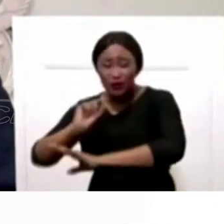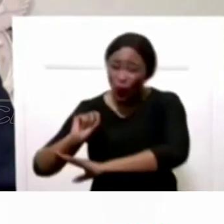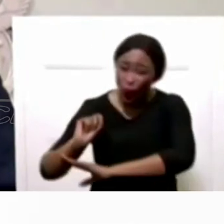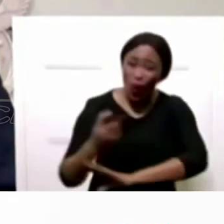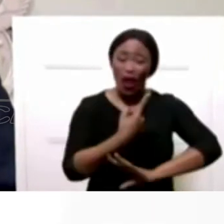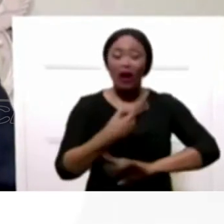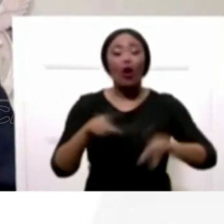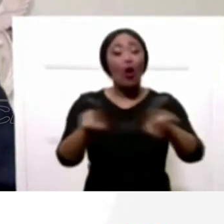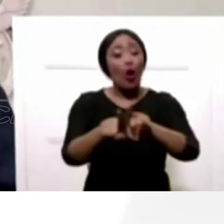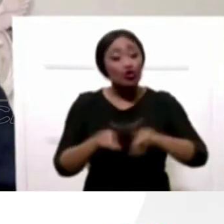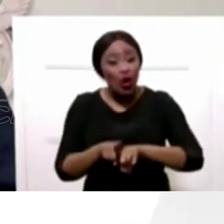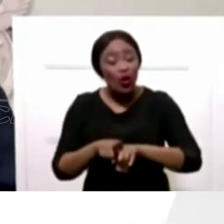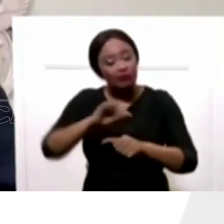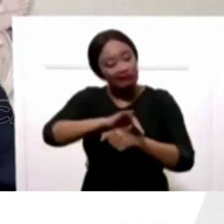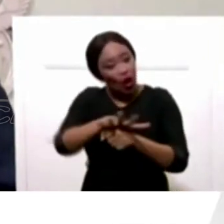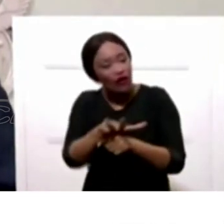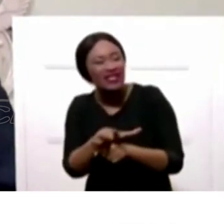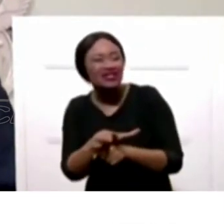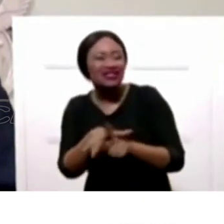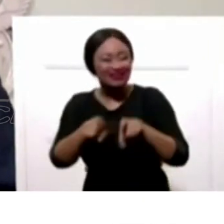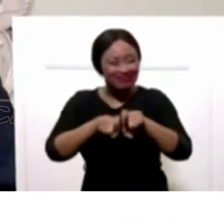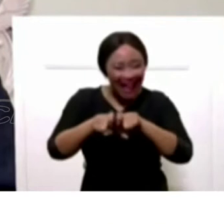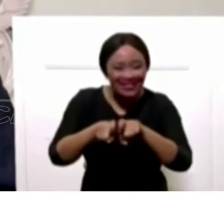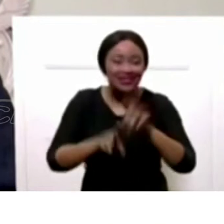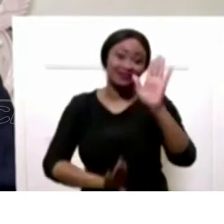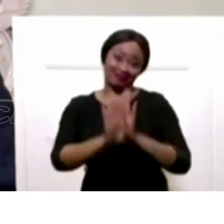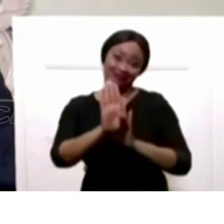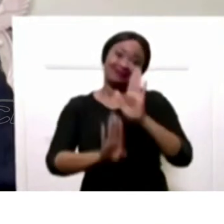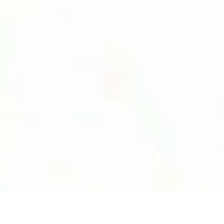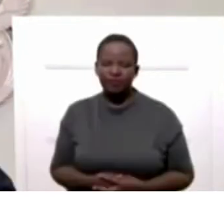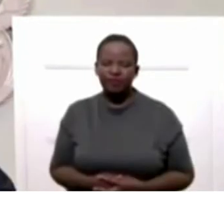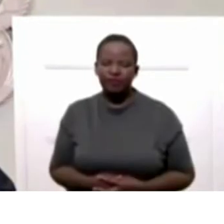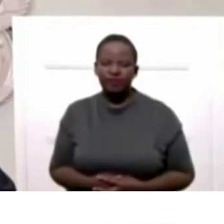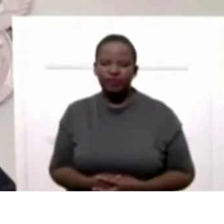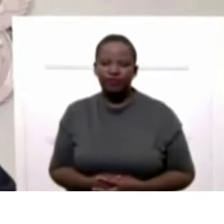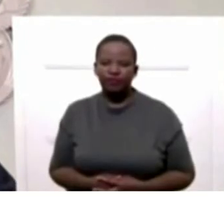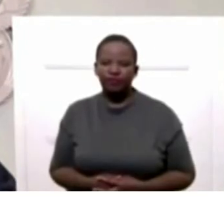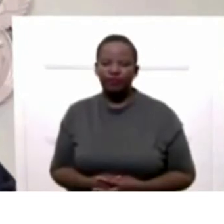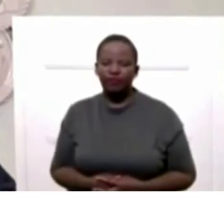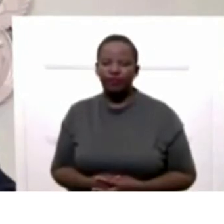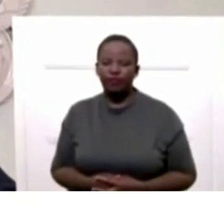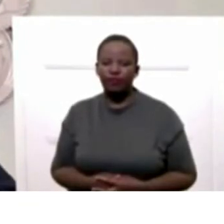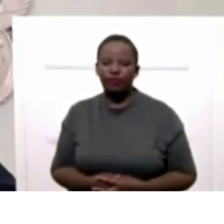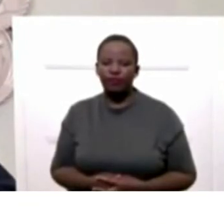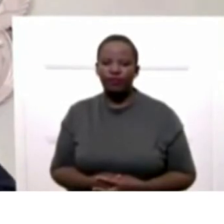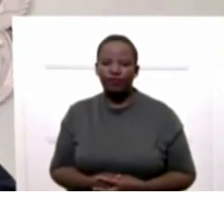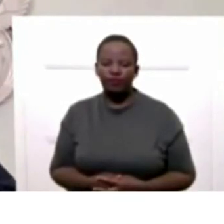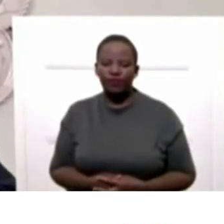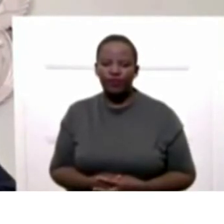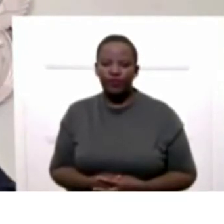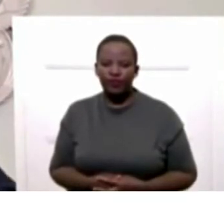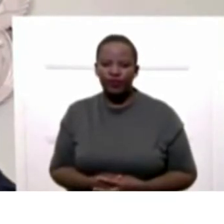like restaurants, bars and fitness centres to close by 10 p.m. local time, as the curfew would now begin